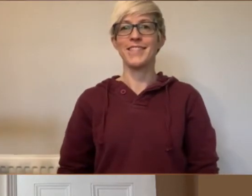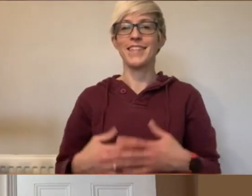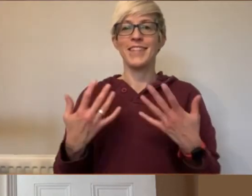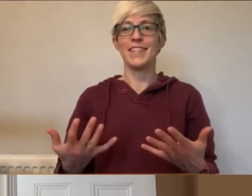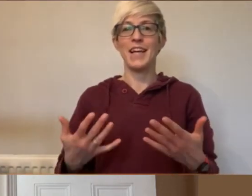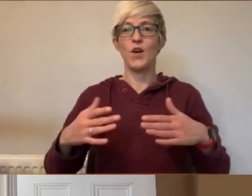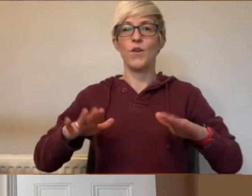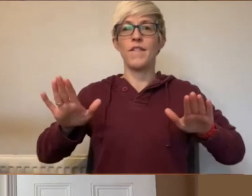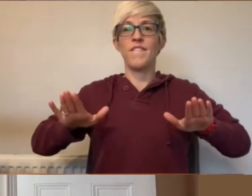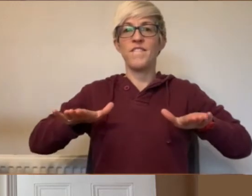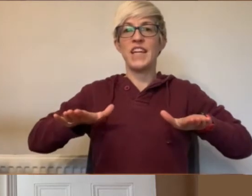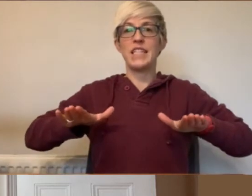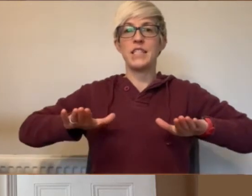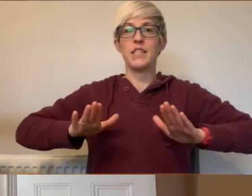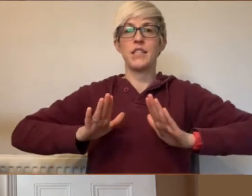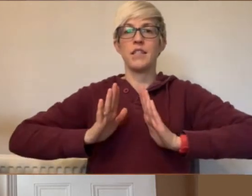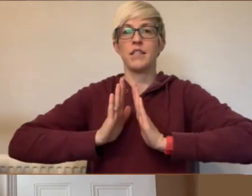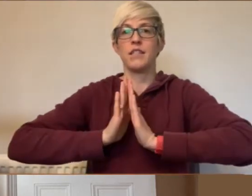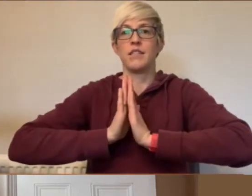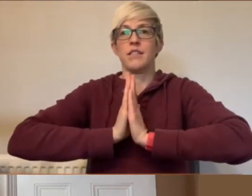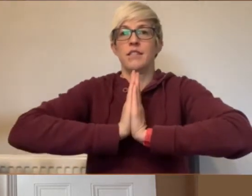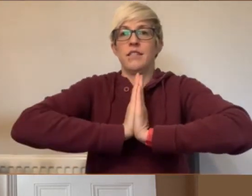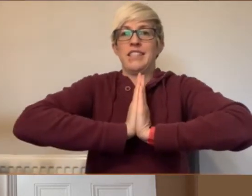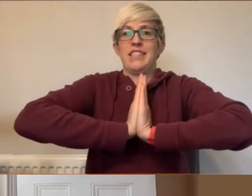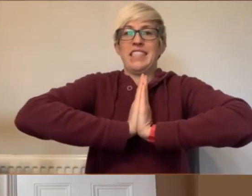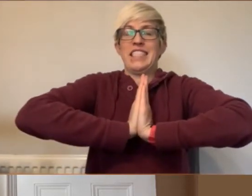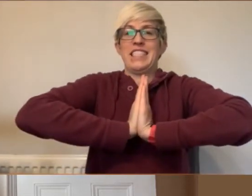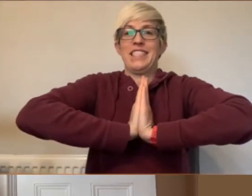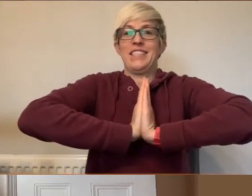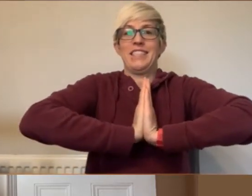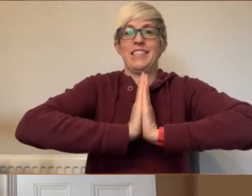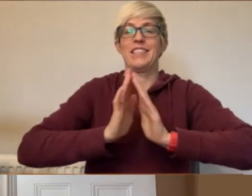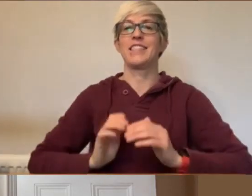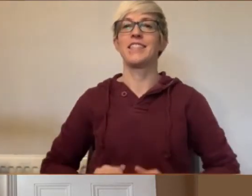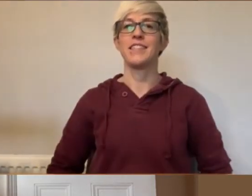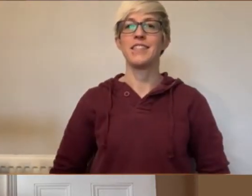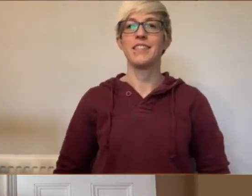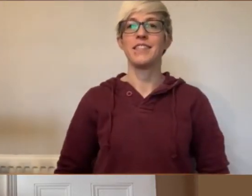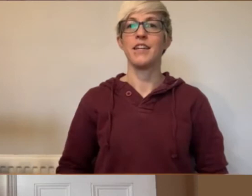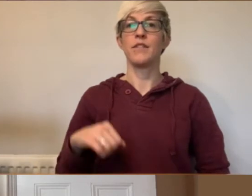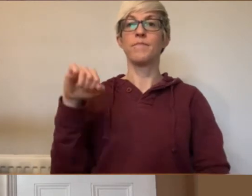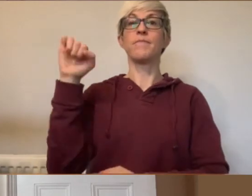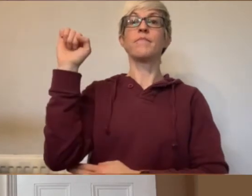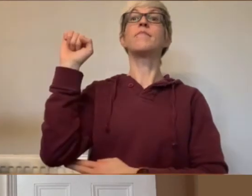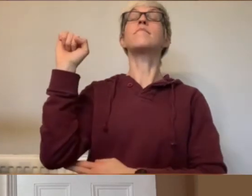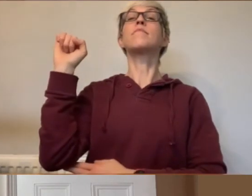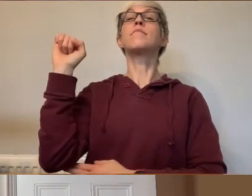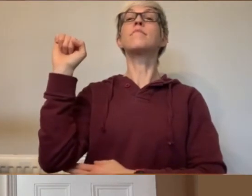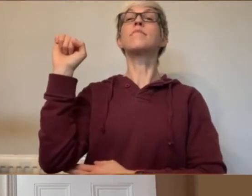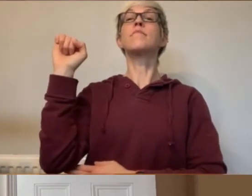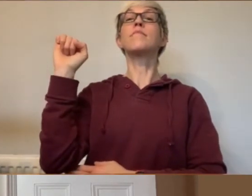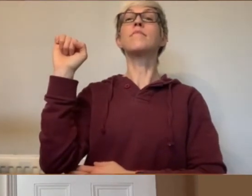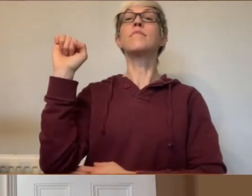And then soles of the feet together, knees opening out to the sides of your room. Sit up really